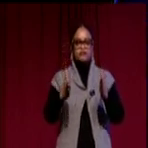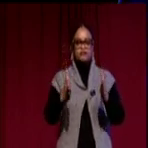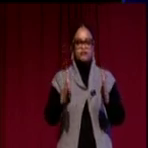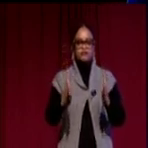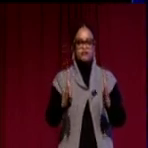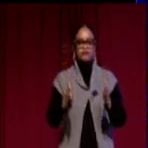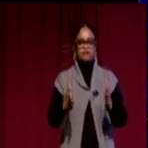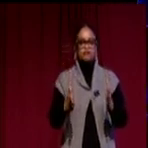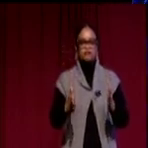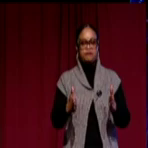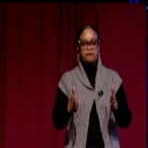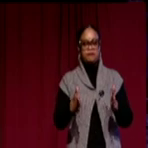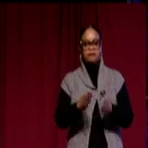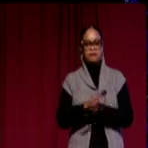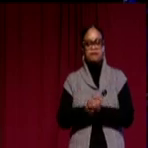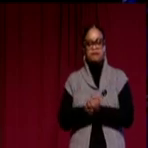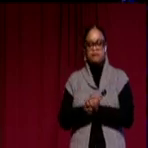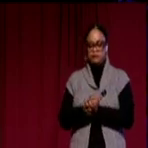sinners